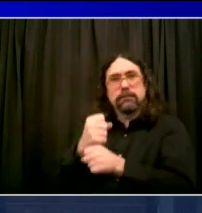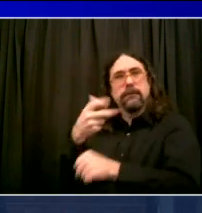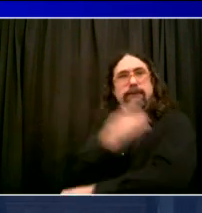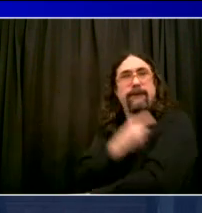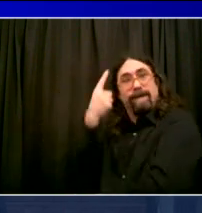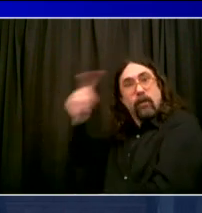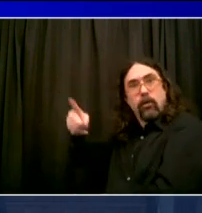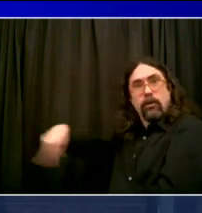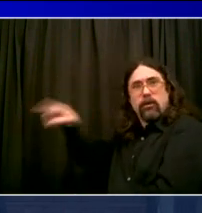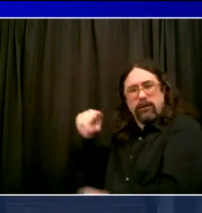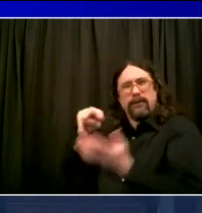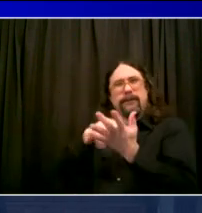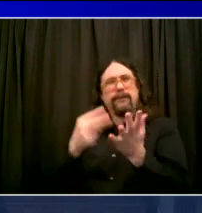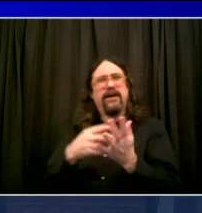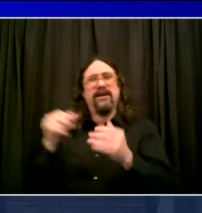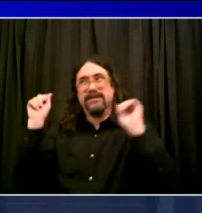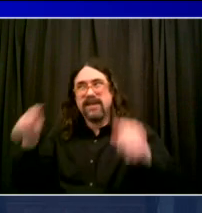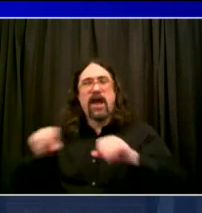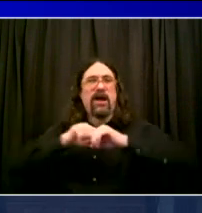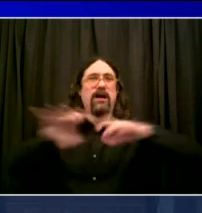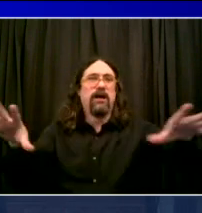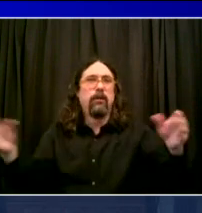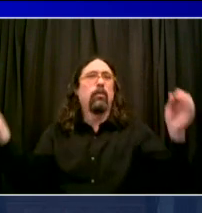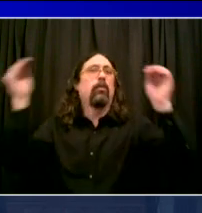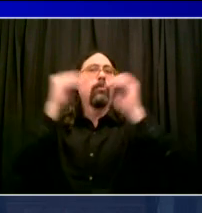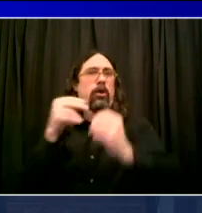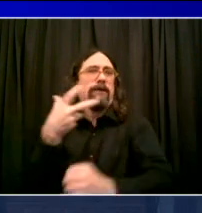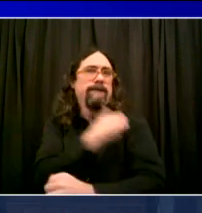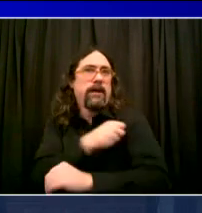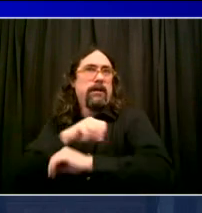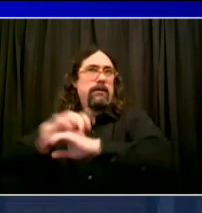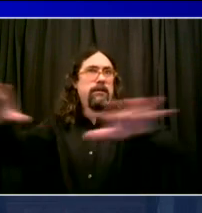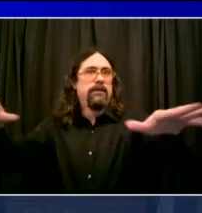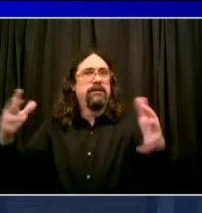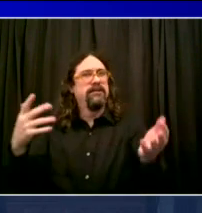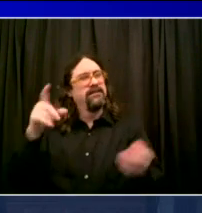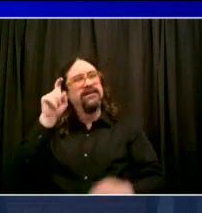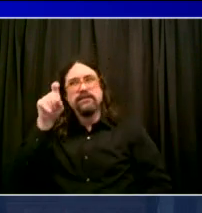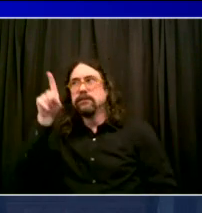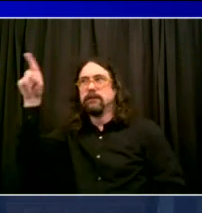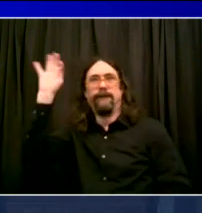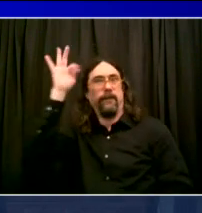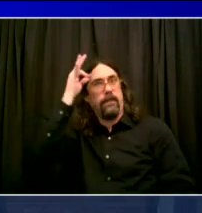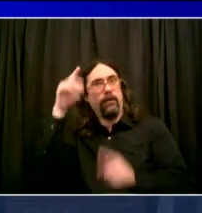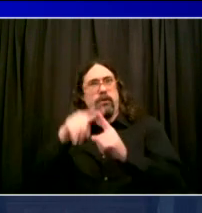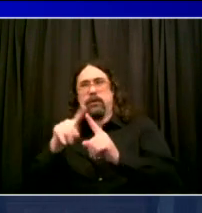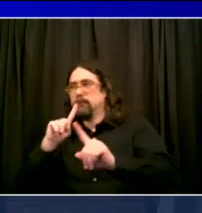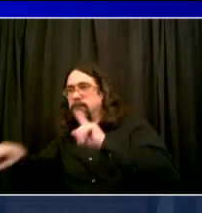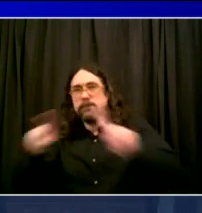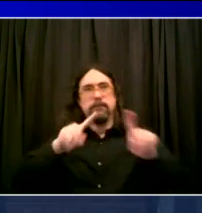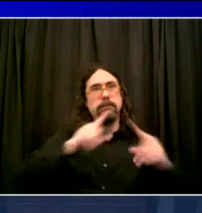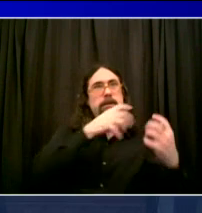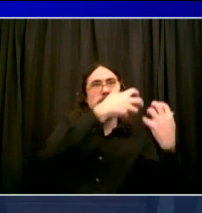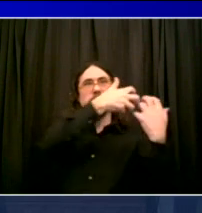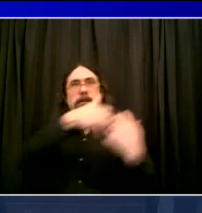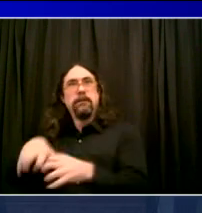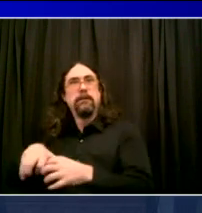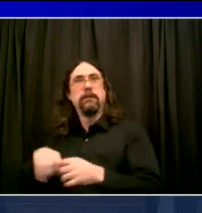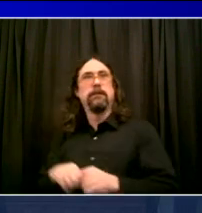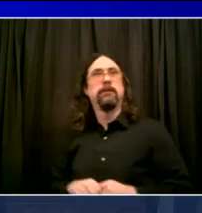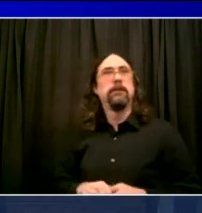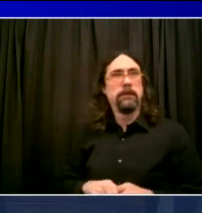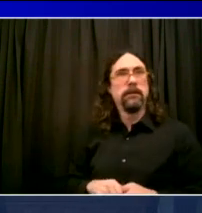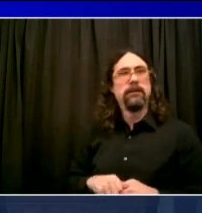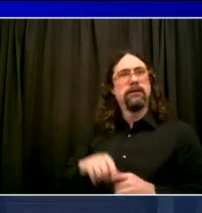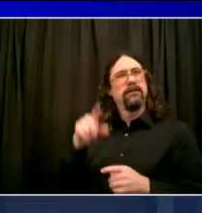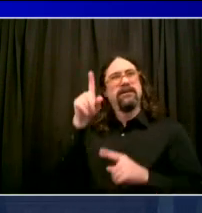We could be doing 500,000 vaccinations per week in the month of February if we have the supply. Now, that being said, I